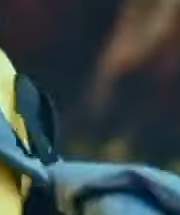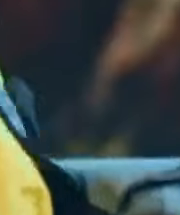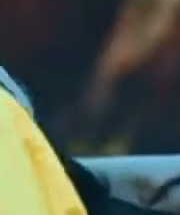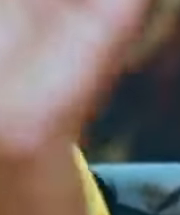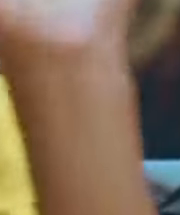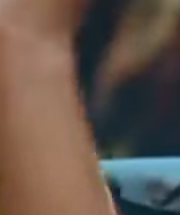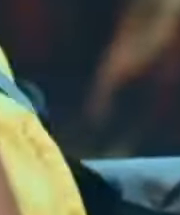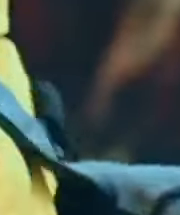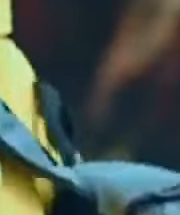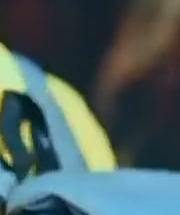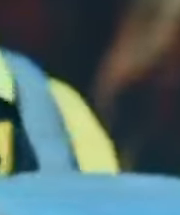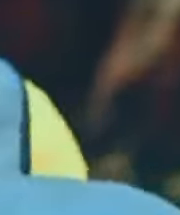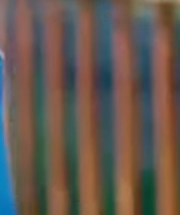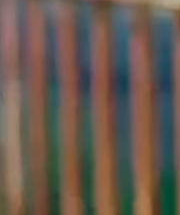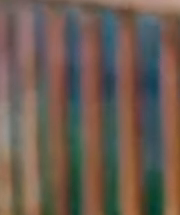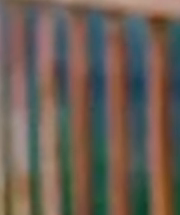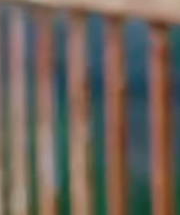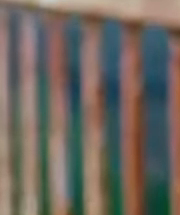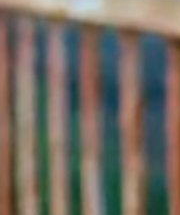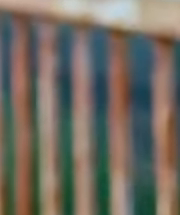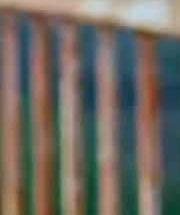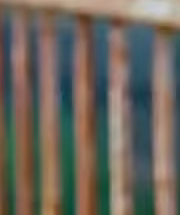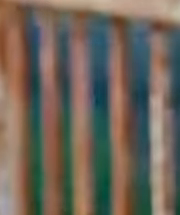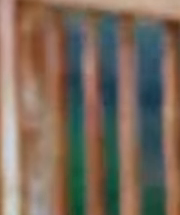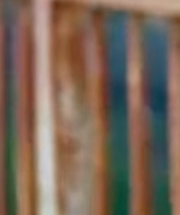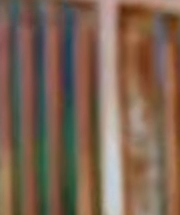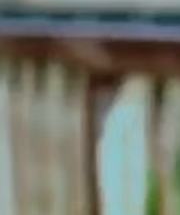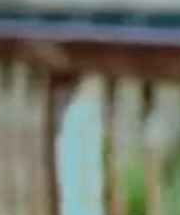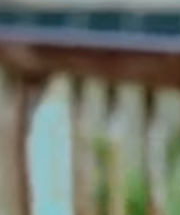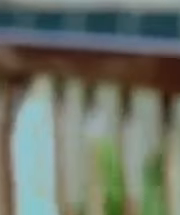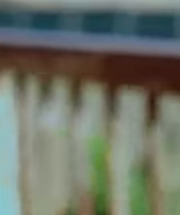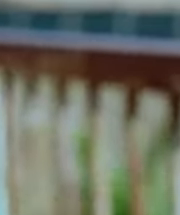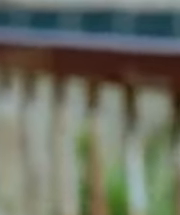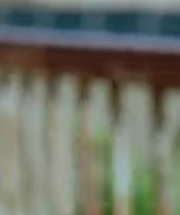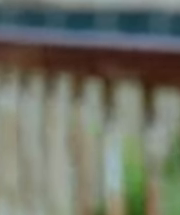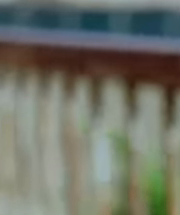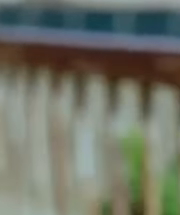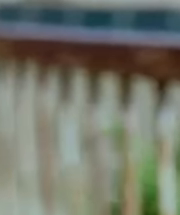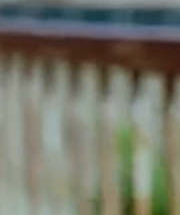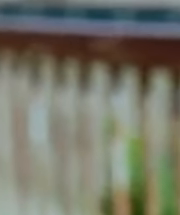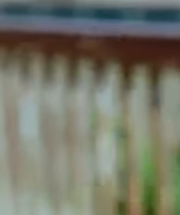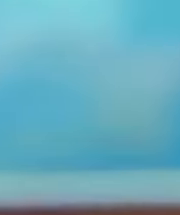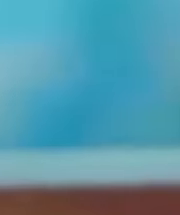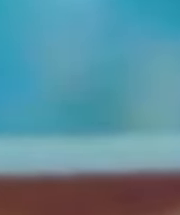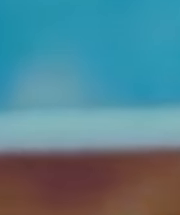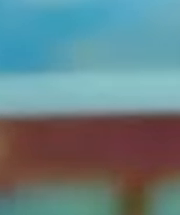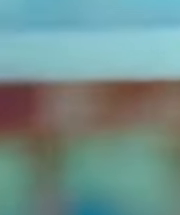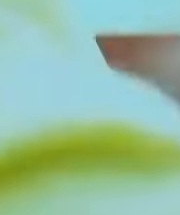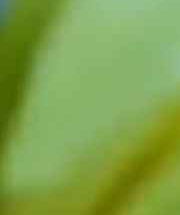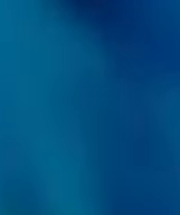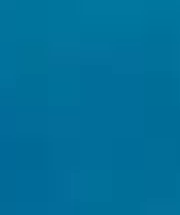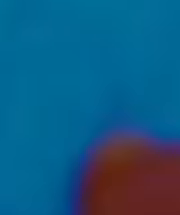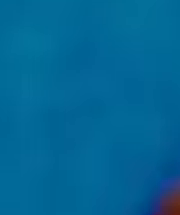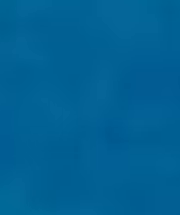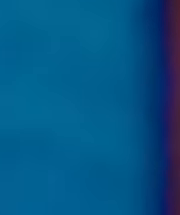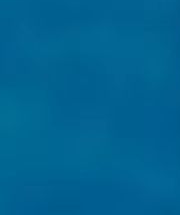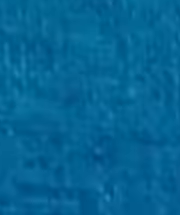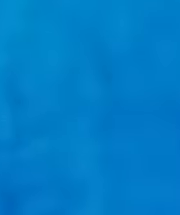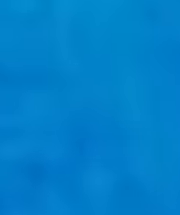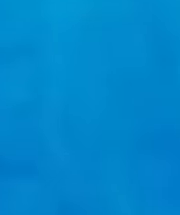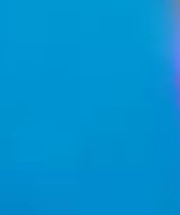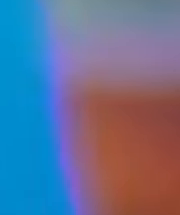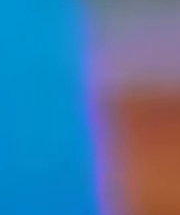Bye. Bye. Where a journey full of enthusiasm, new experiences, and adventures unfolds.